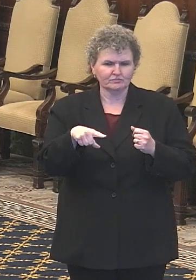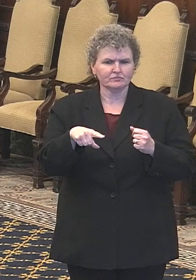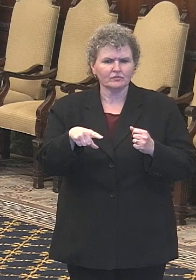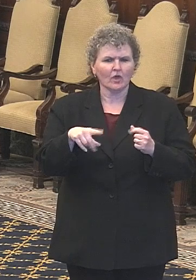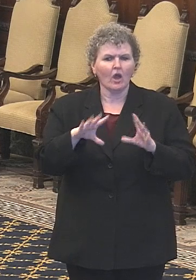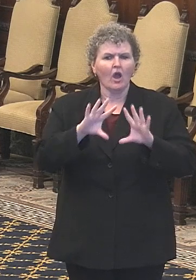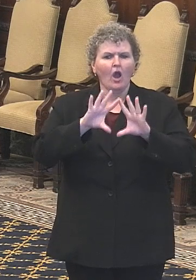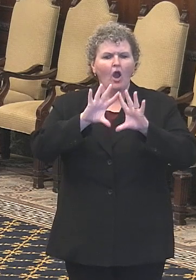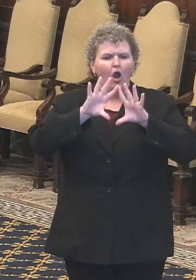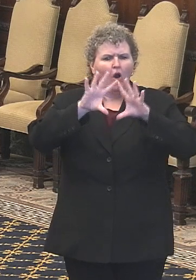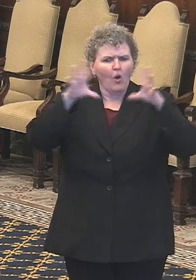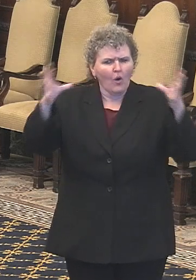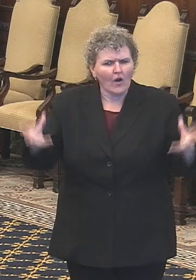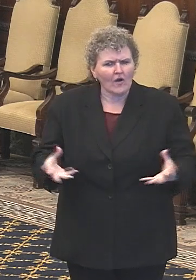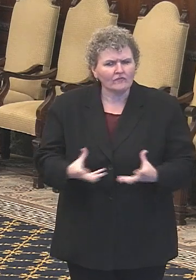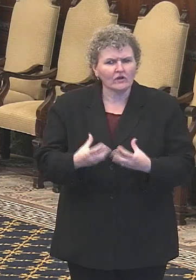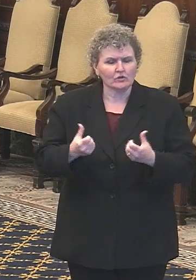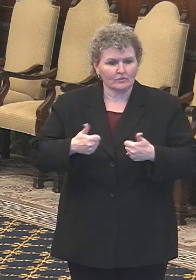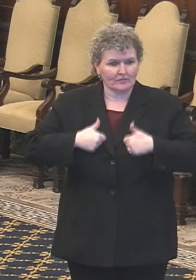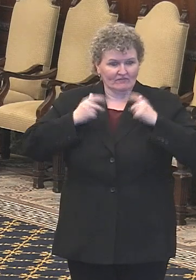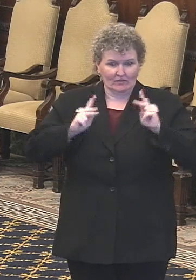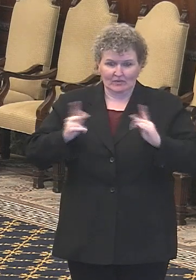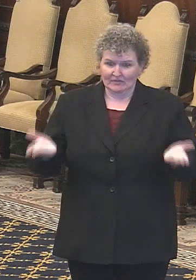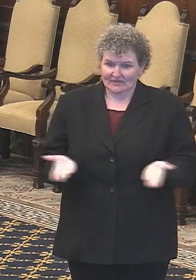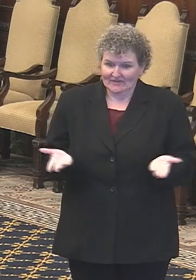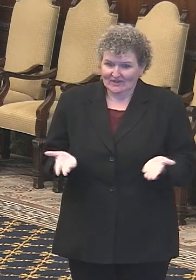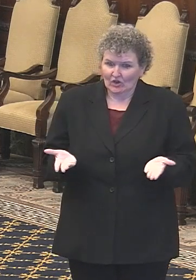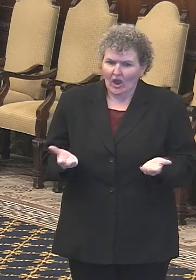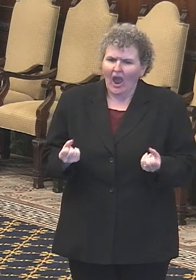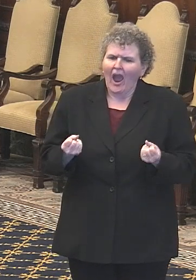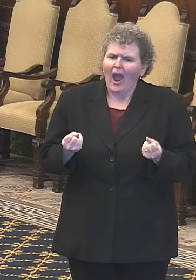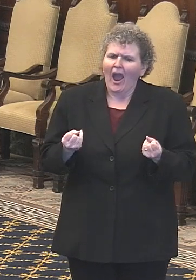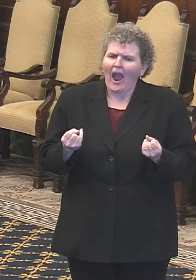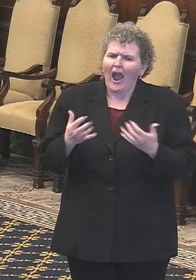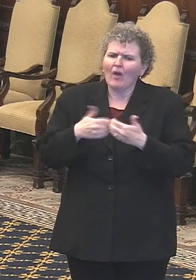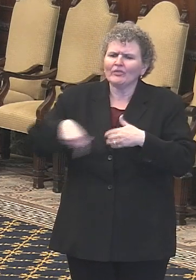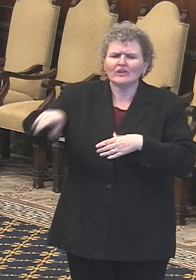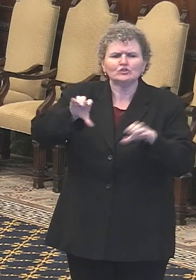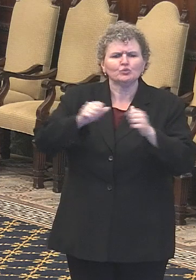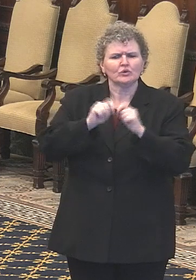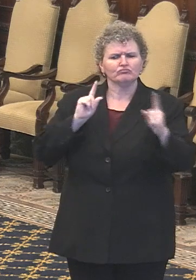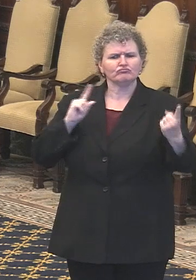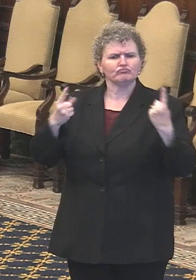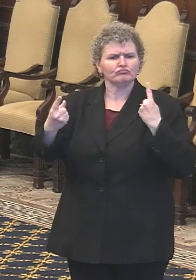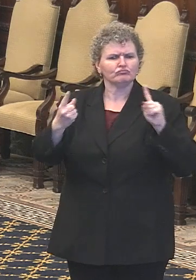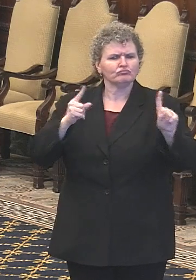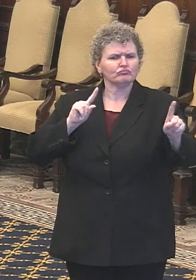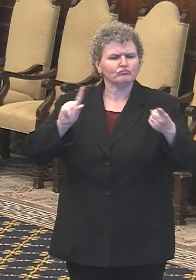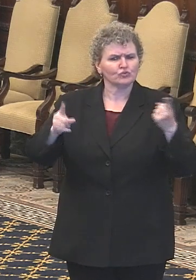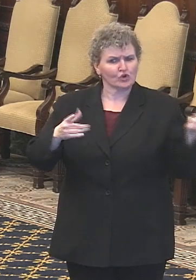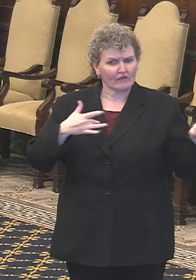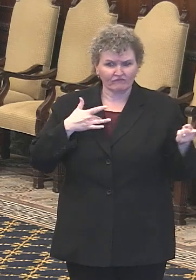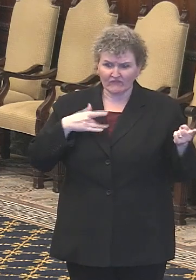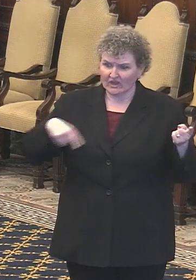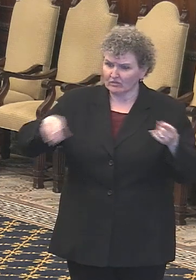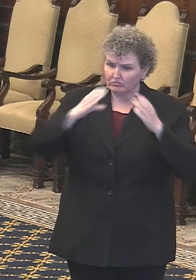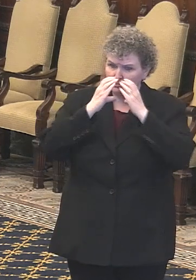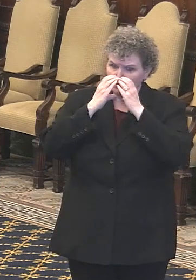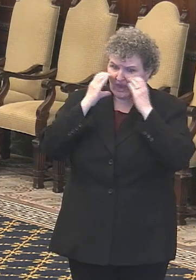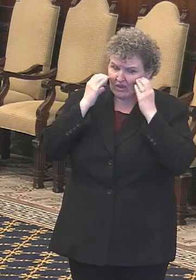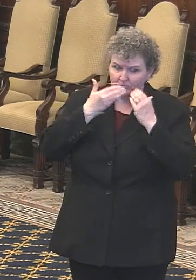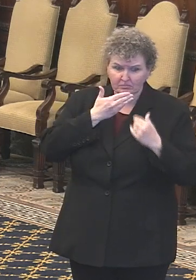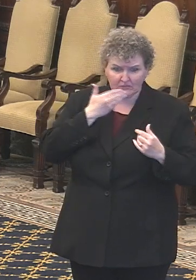operations. We can get you specific numbers back. And I do want to make a point. While I think the mayor did